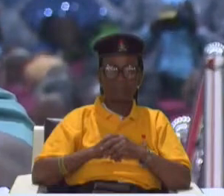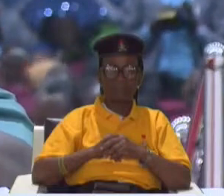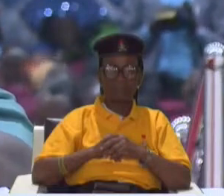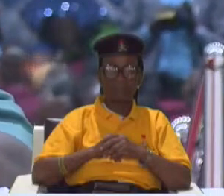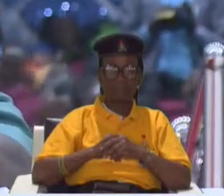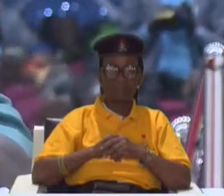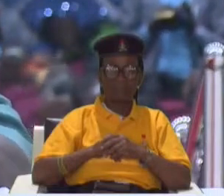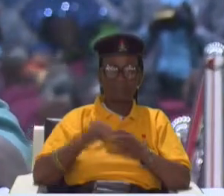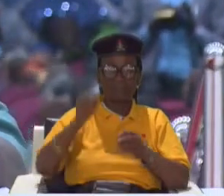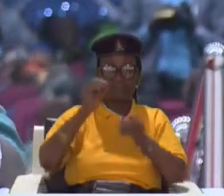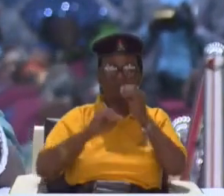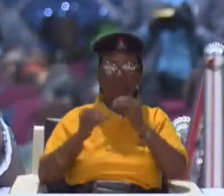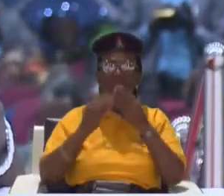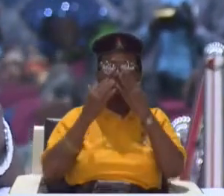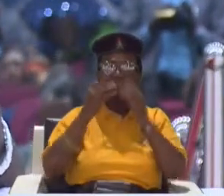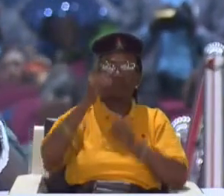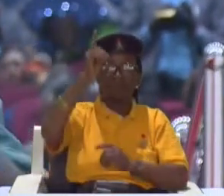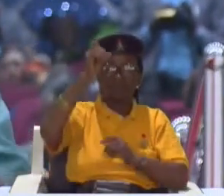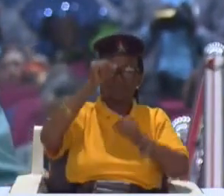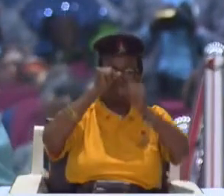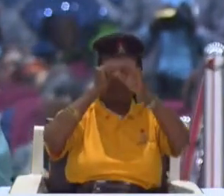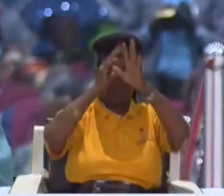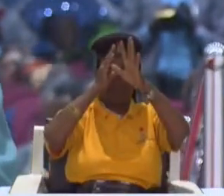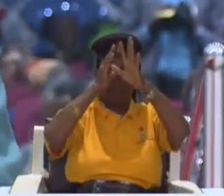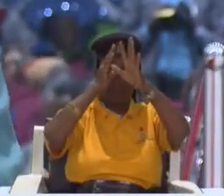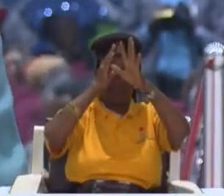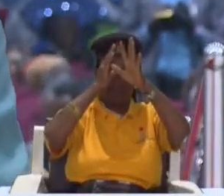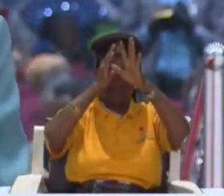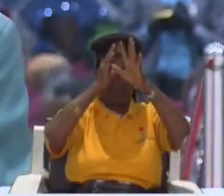Oh, thank you, Father.